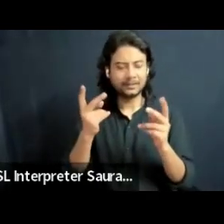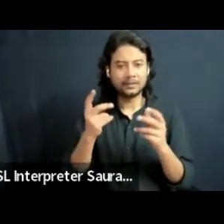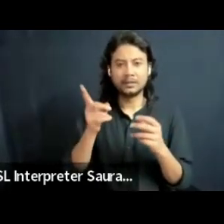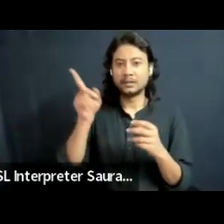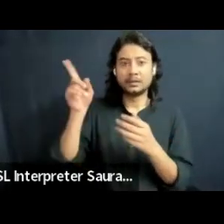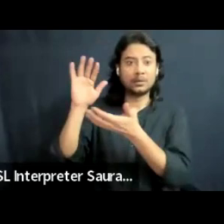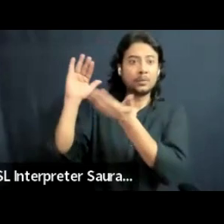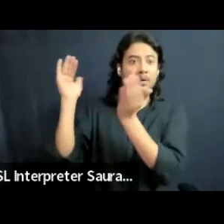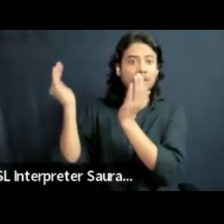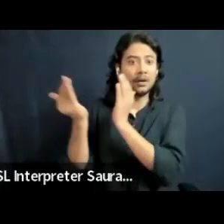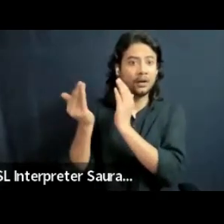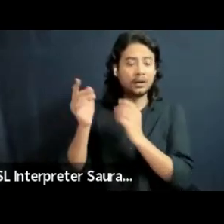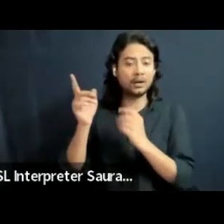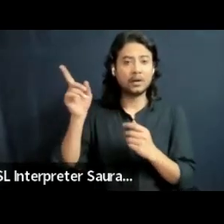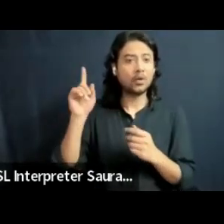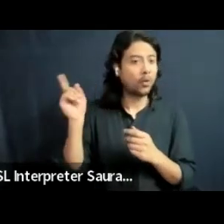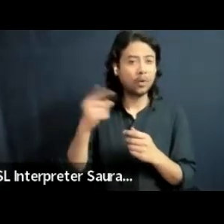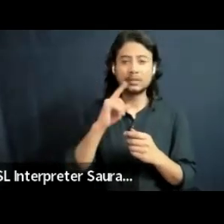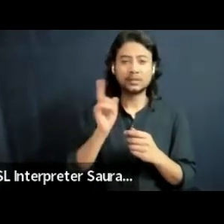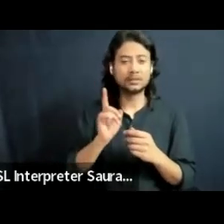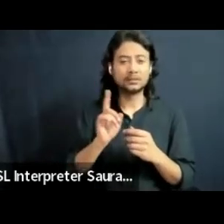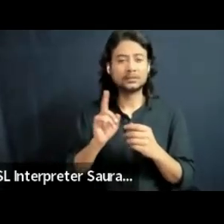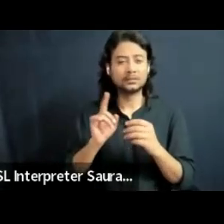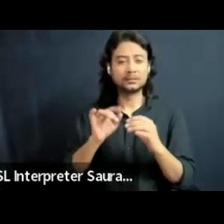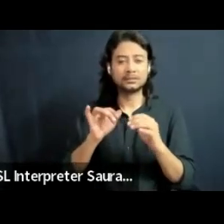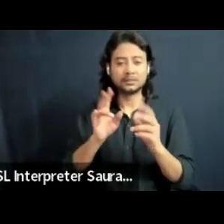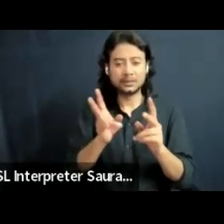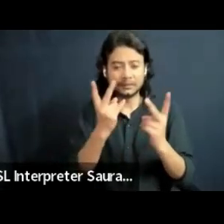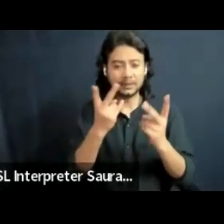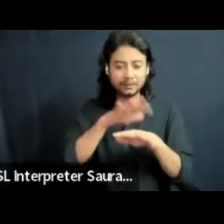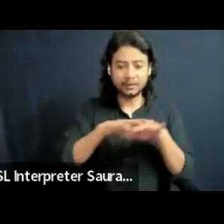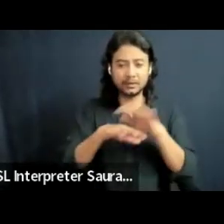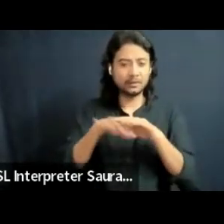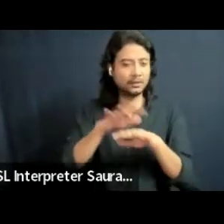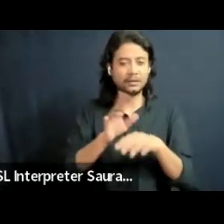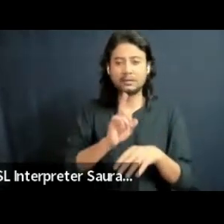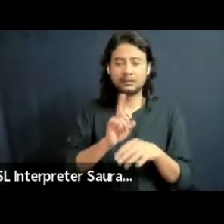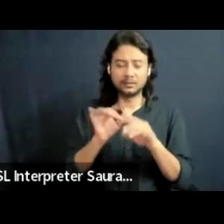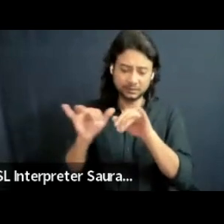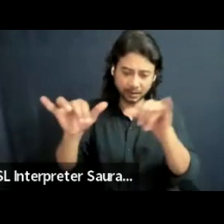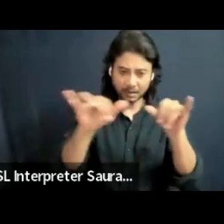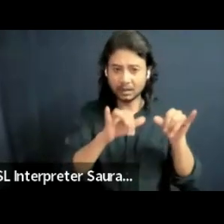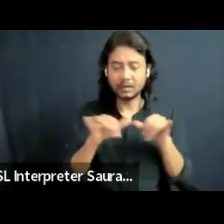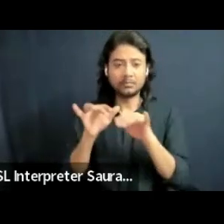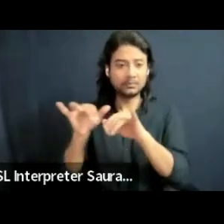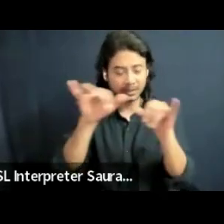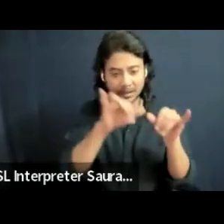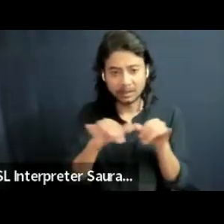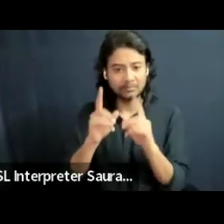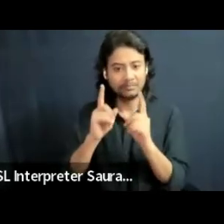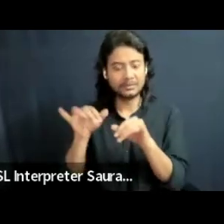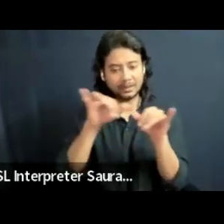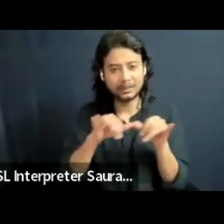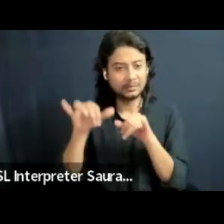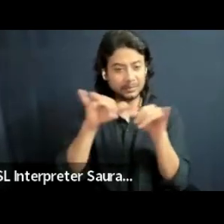to become one identity everywhere, all over the world. In this, the disability discourse